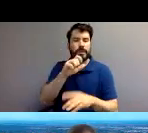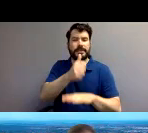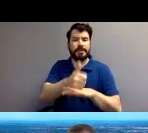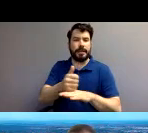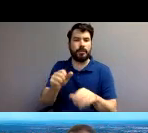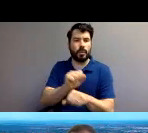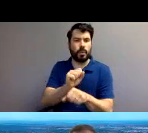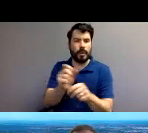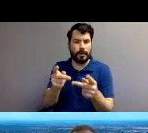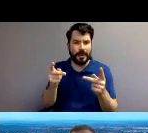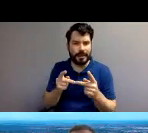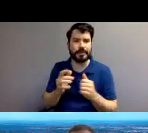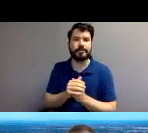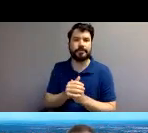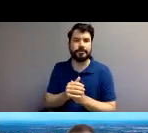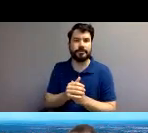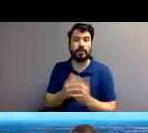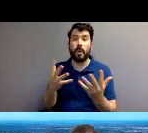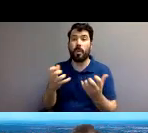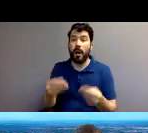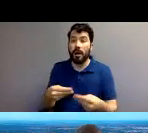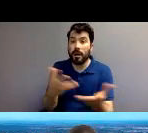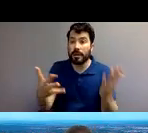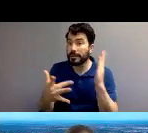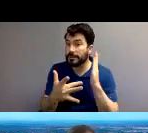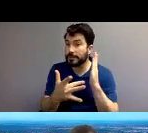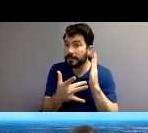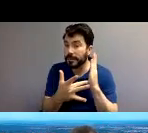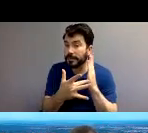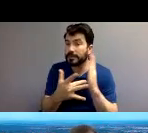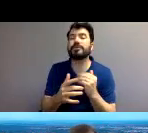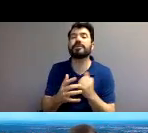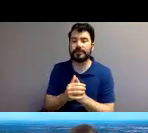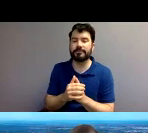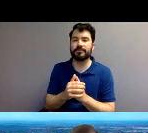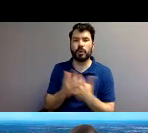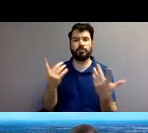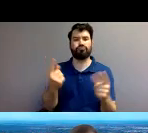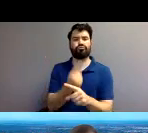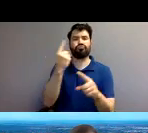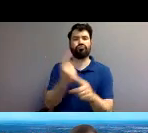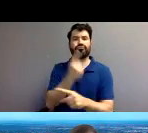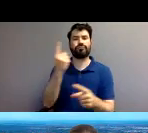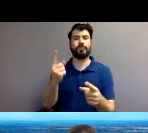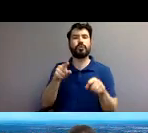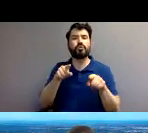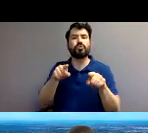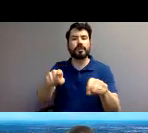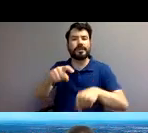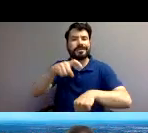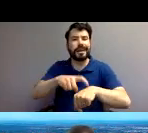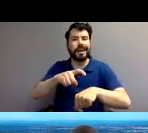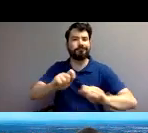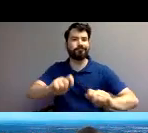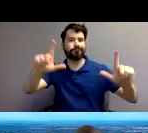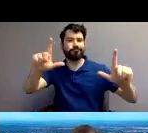us with technologies to create new ways to foster dynamic real-time interactions. We want to ensure all